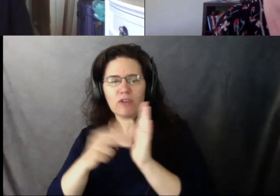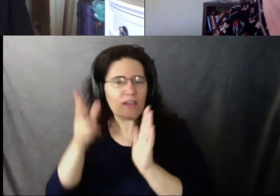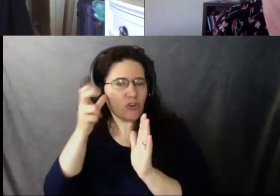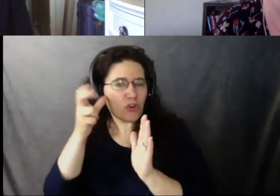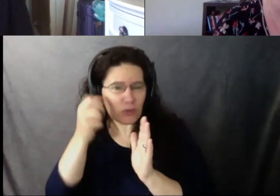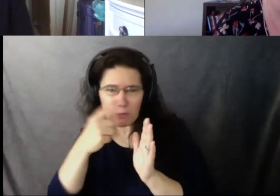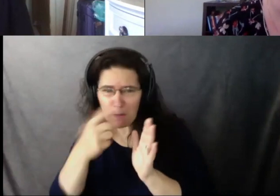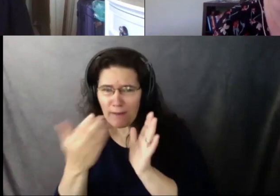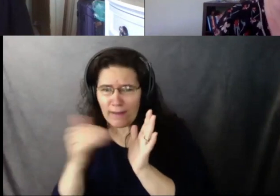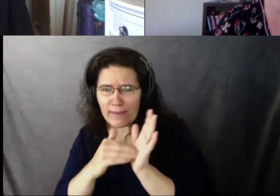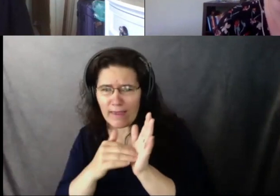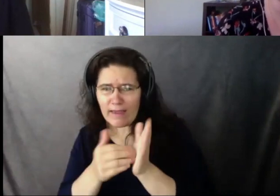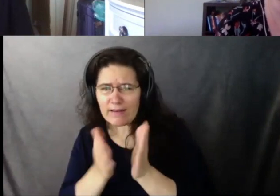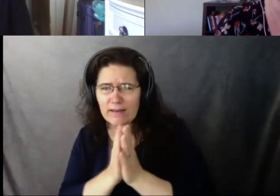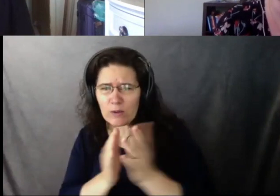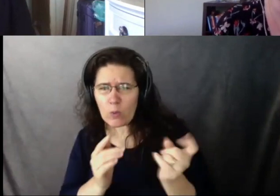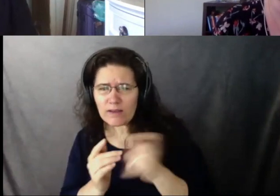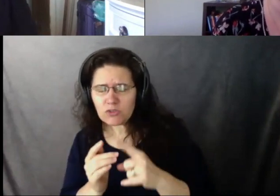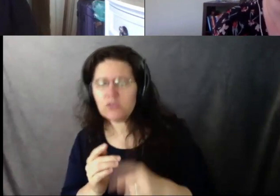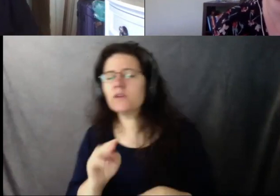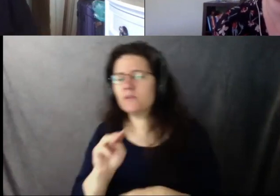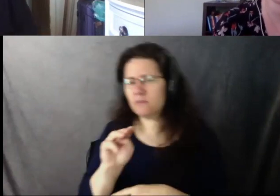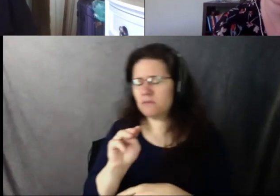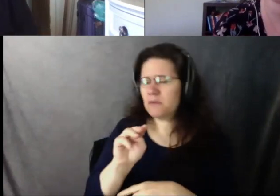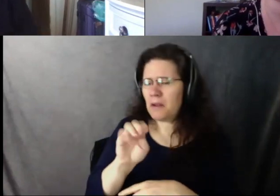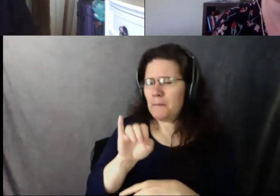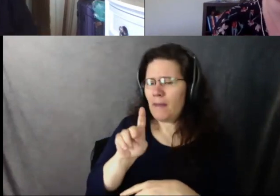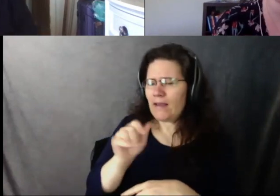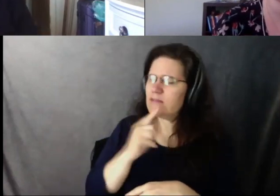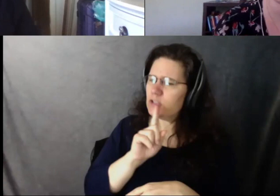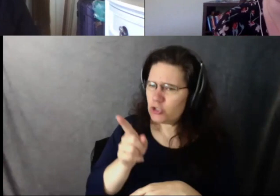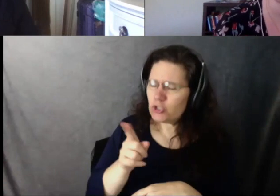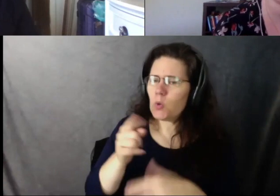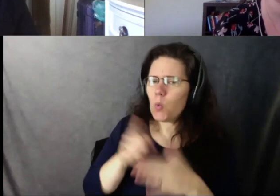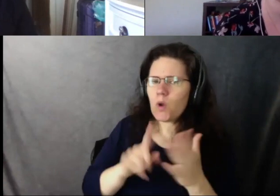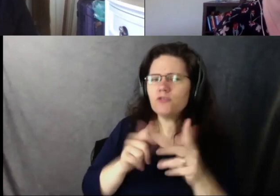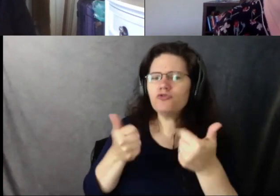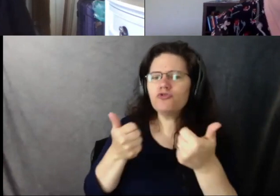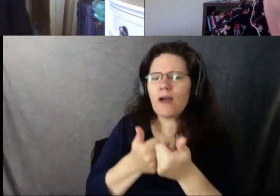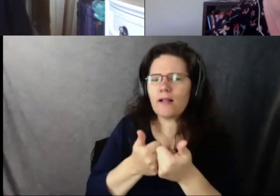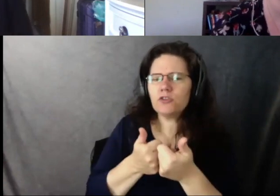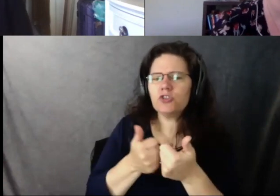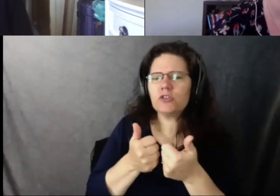question was, what challenges are people with disabilities facing right now during the COVID-19 pandemic?